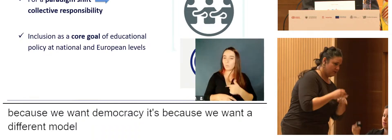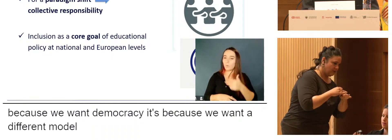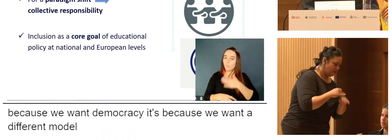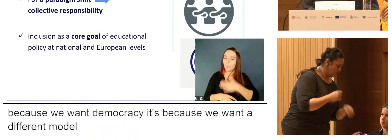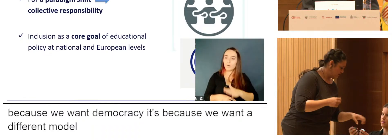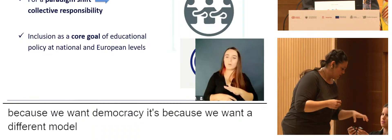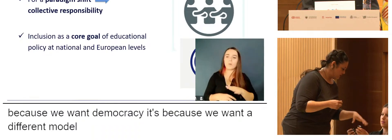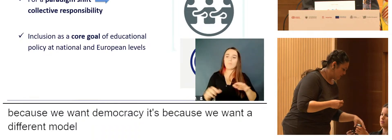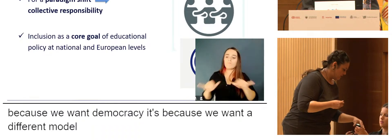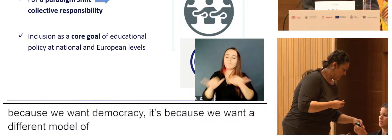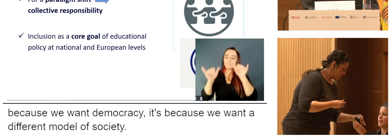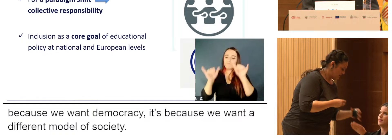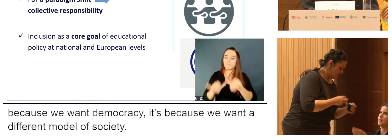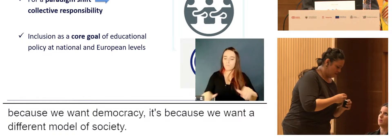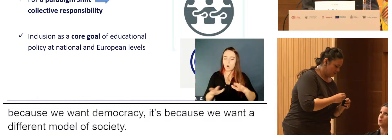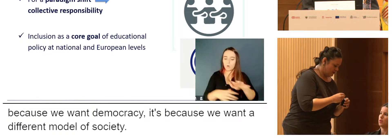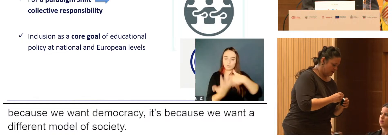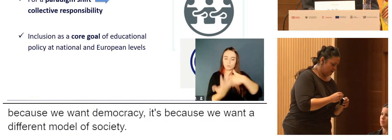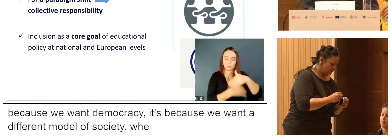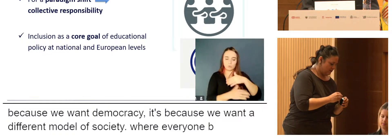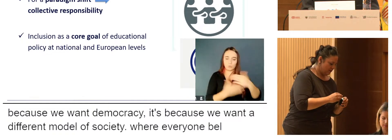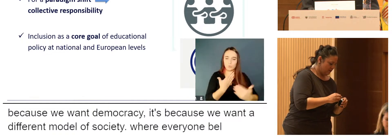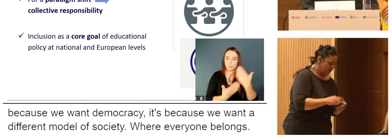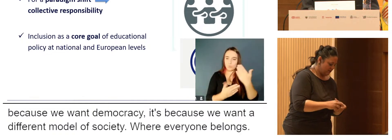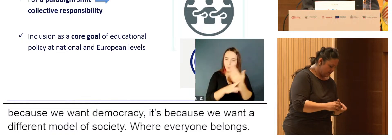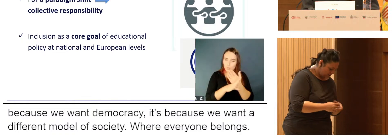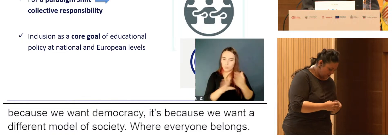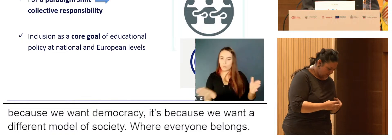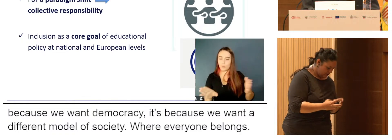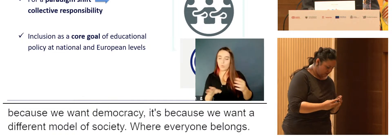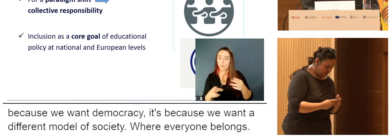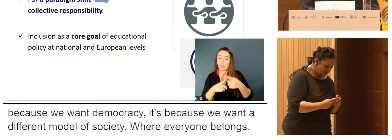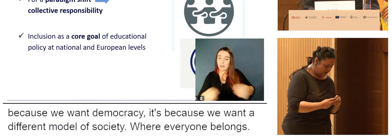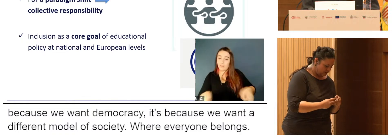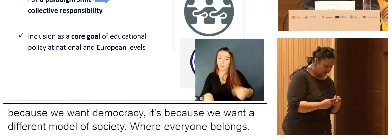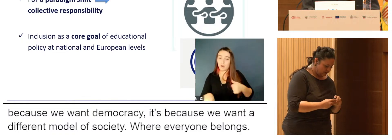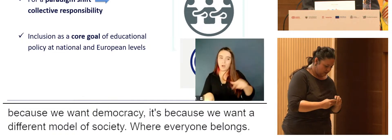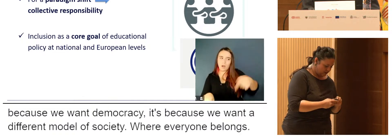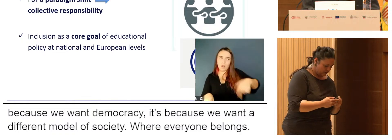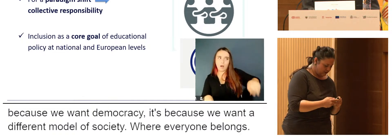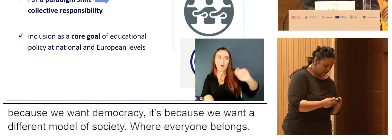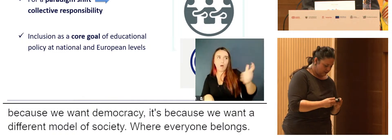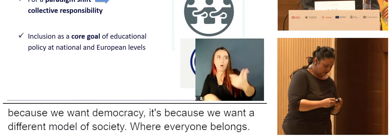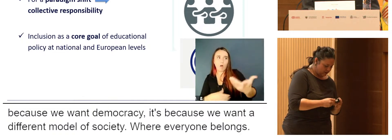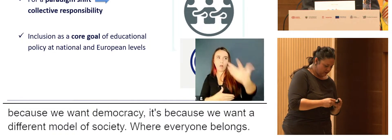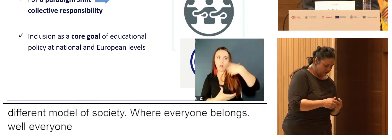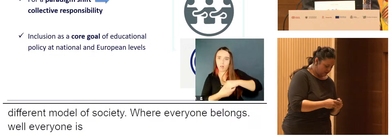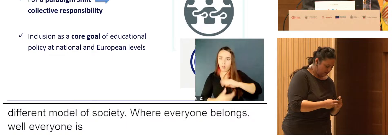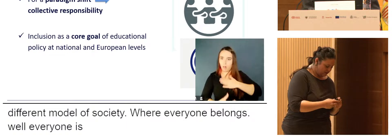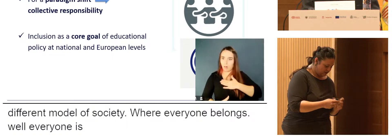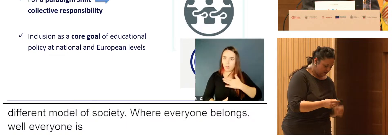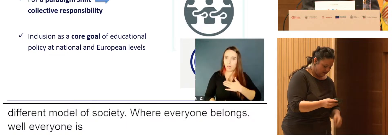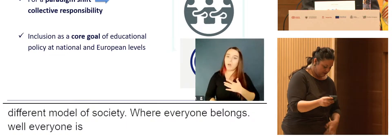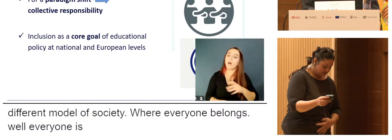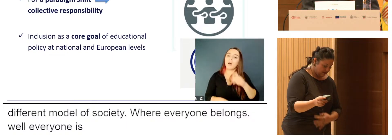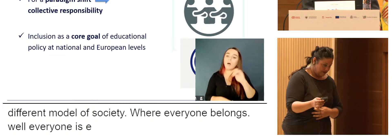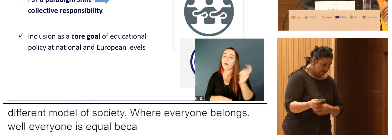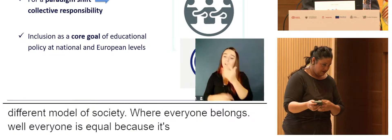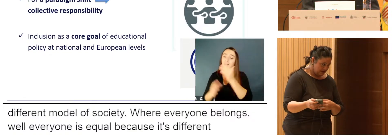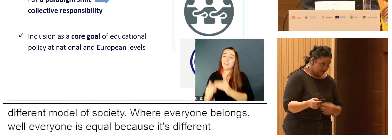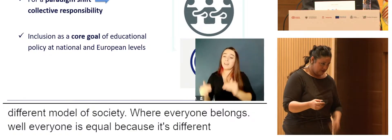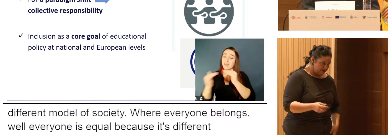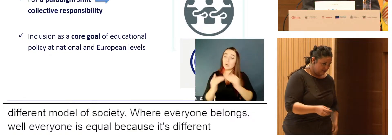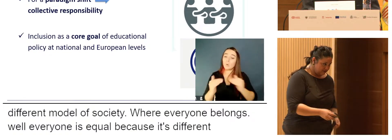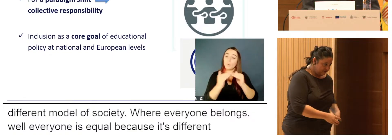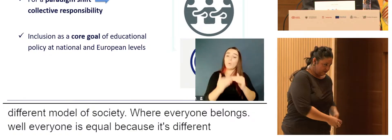society where everyone belongs, where everyone is equal because it's different